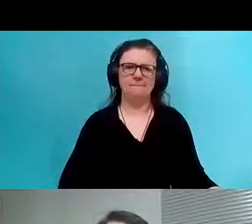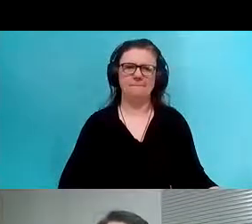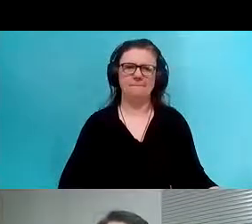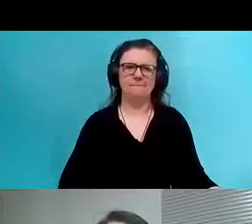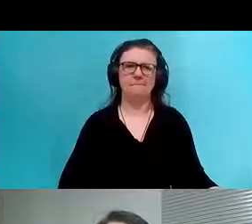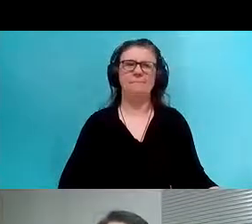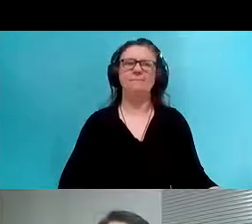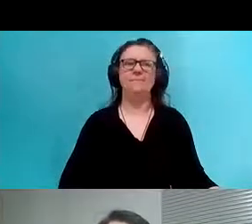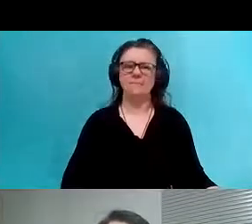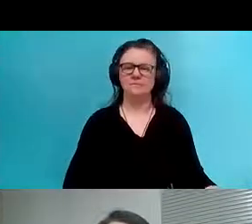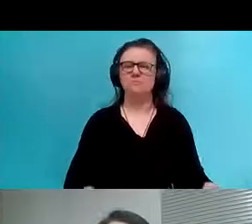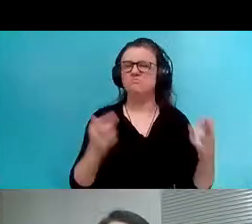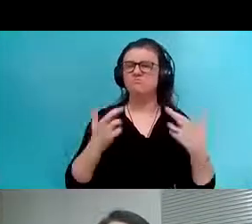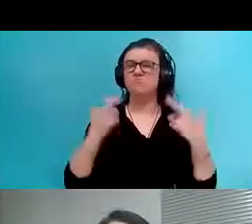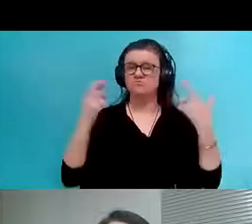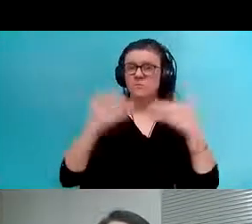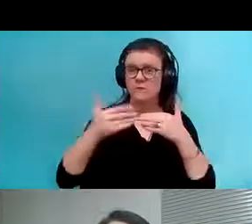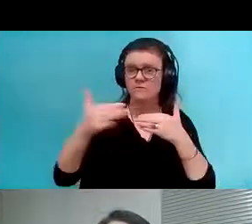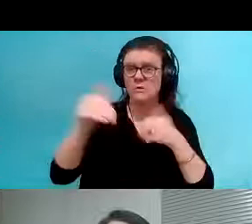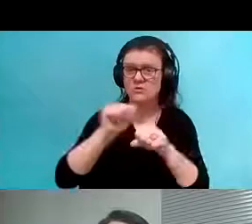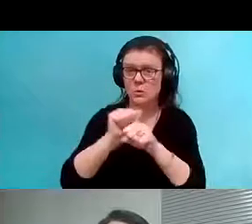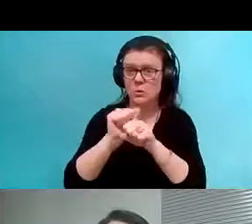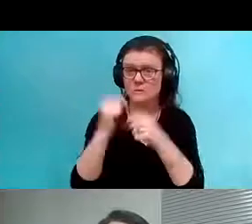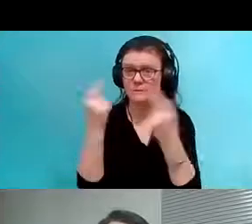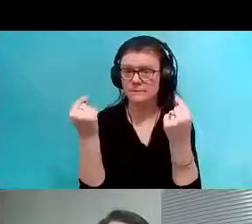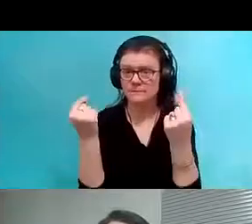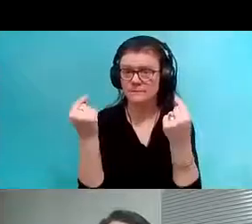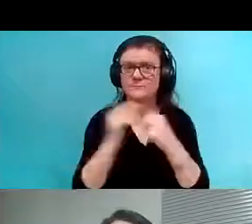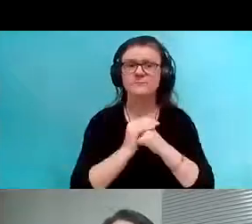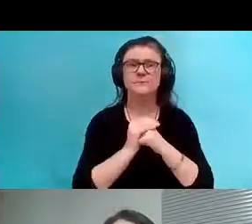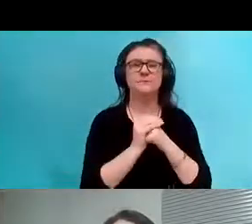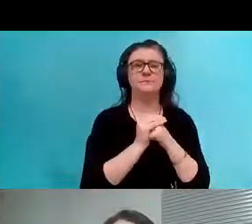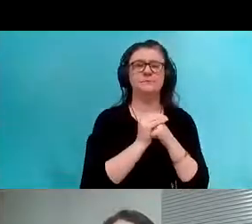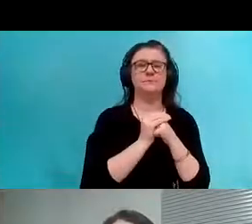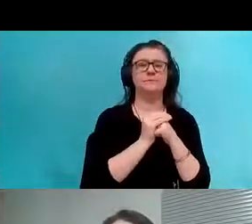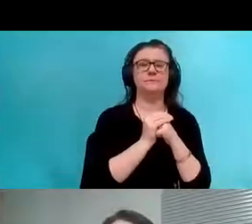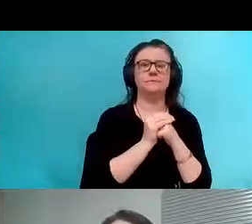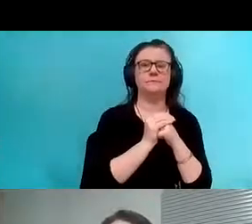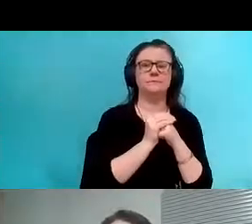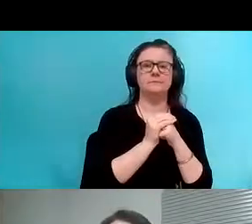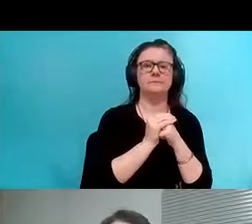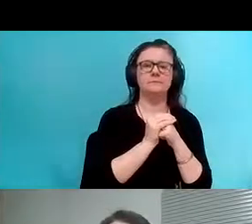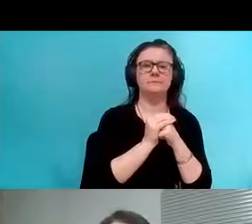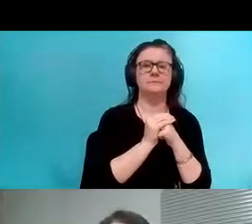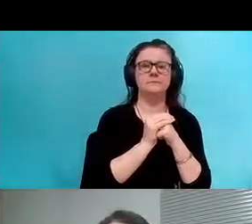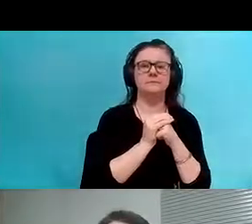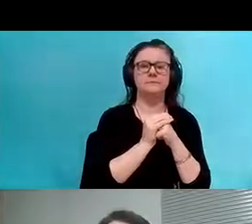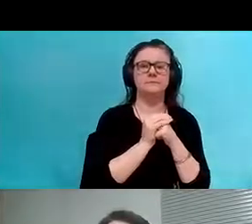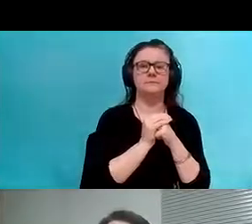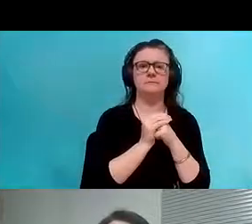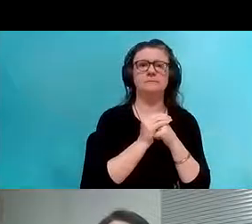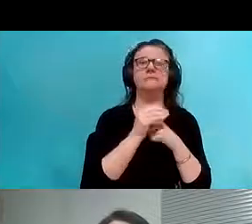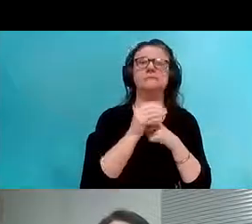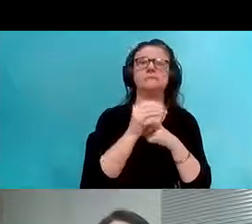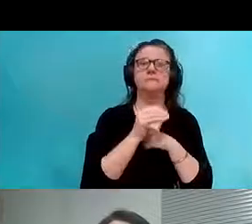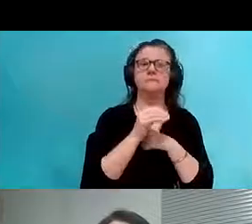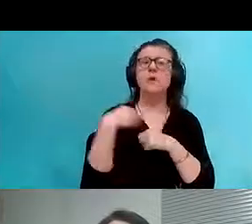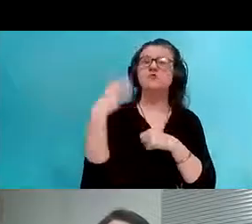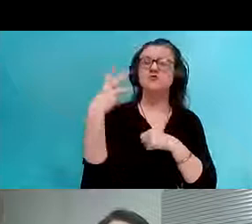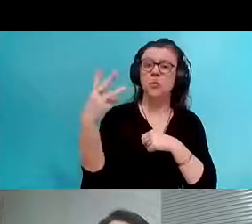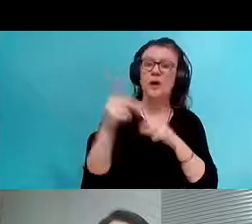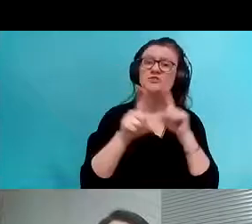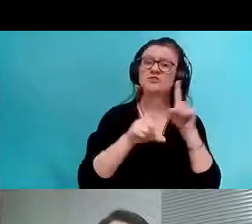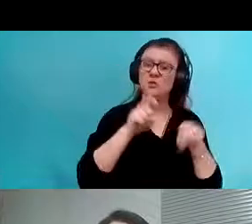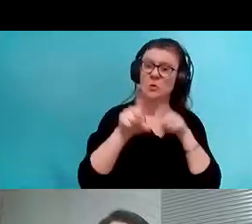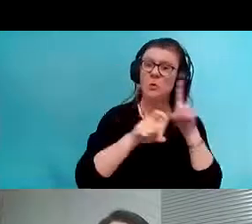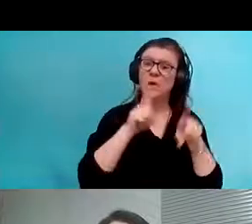So a few recommendations. The sensitizations on the disability mainstreaming and use of Washington Group questions should be